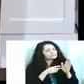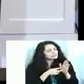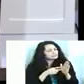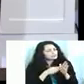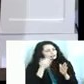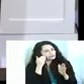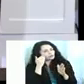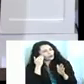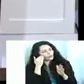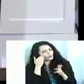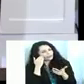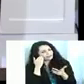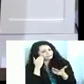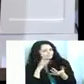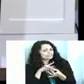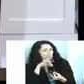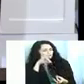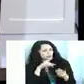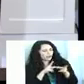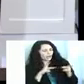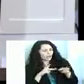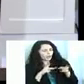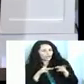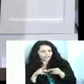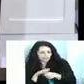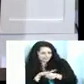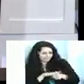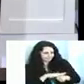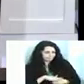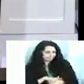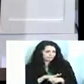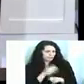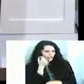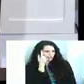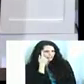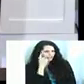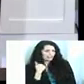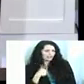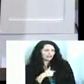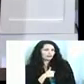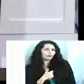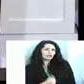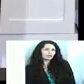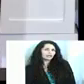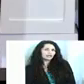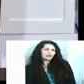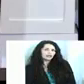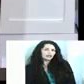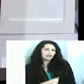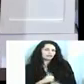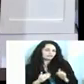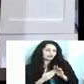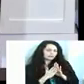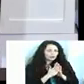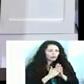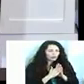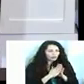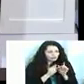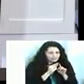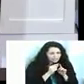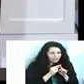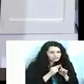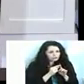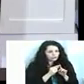spiritual locations, what it means to understand that we come at the text or we come at our experience with God or we come